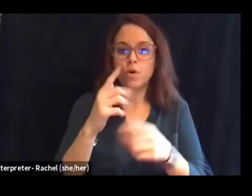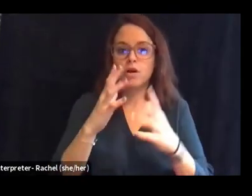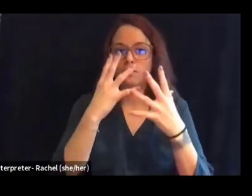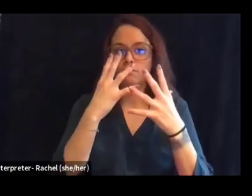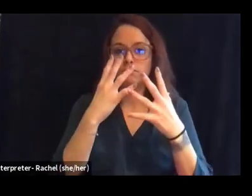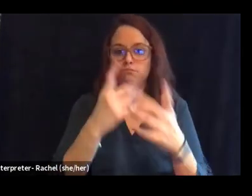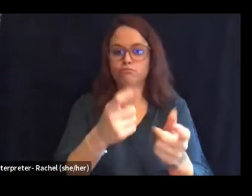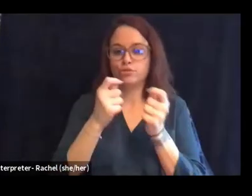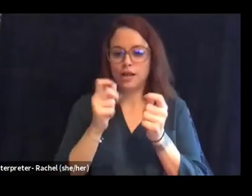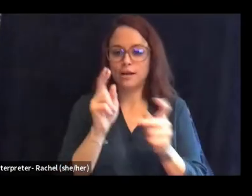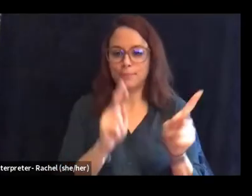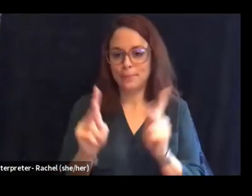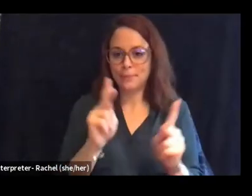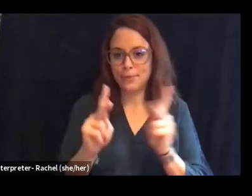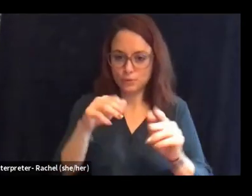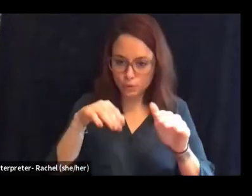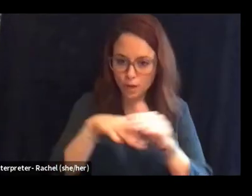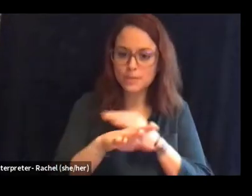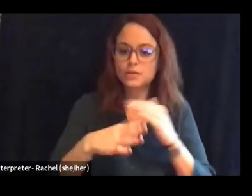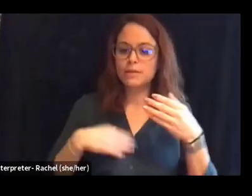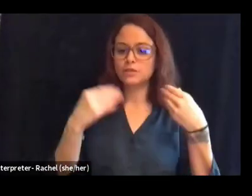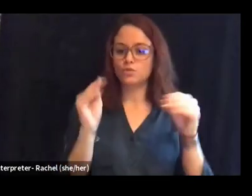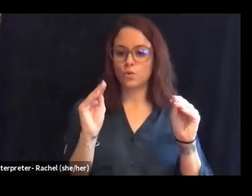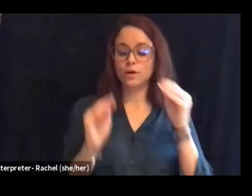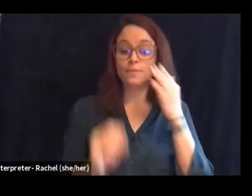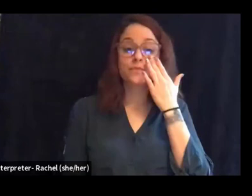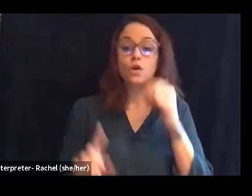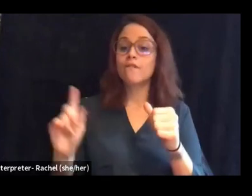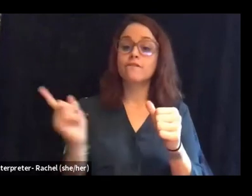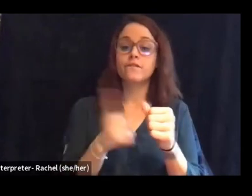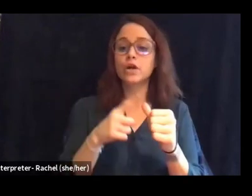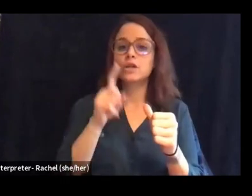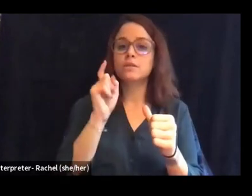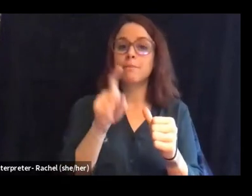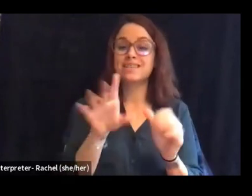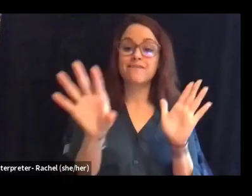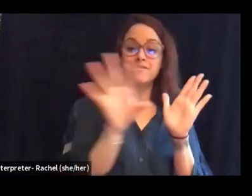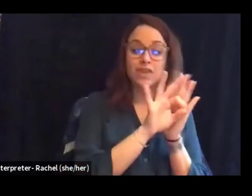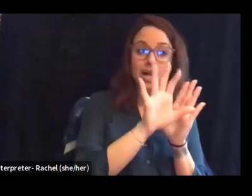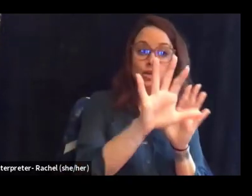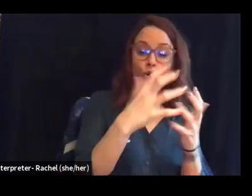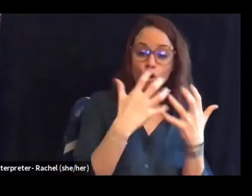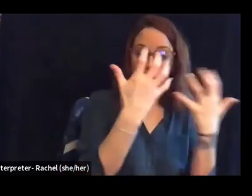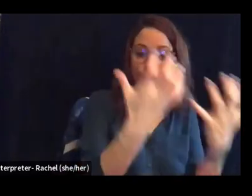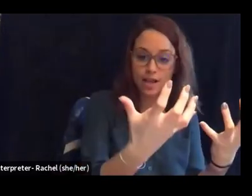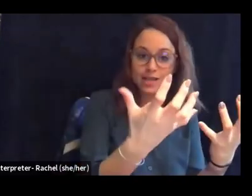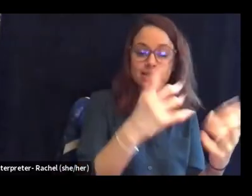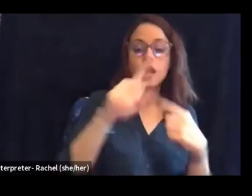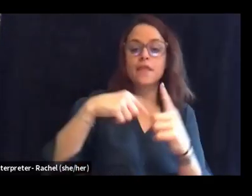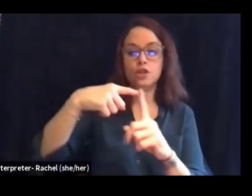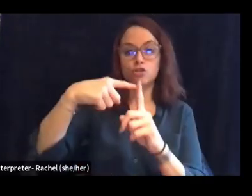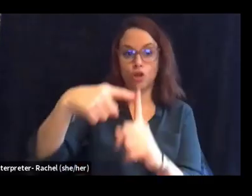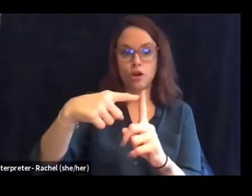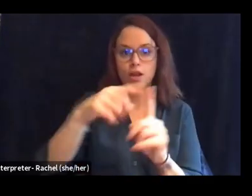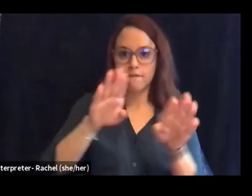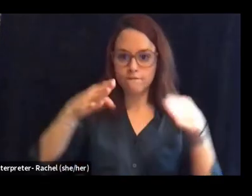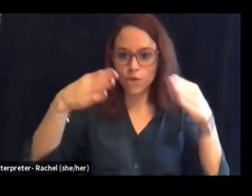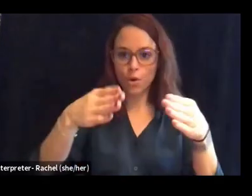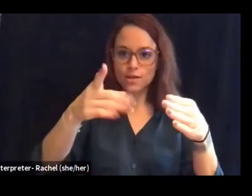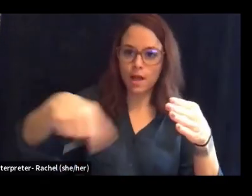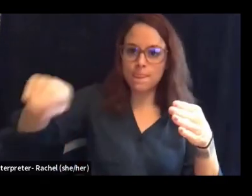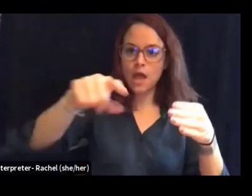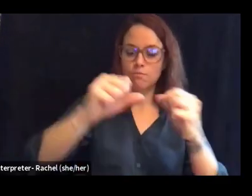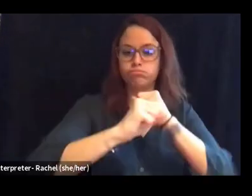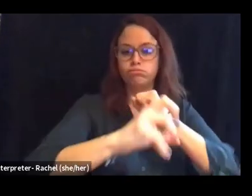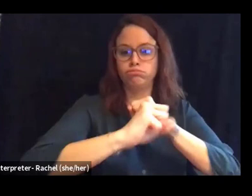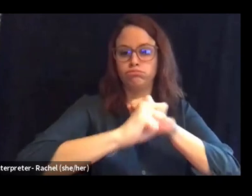right? And so it begins with targeting the audience. And here it's very important to be as specific as possible. One